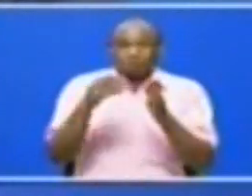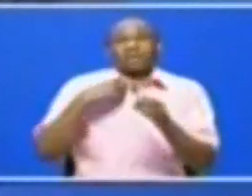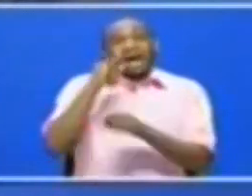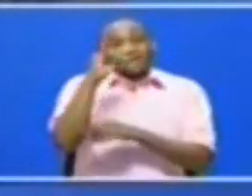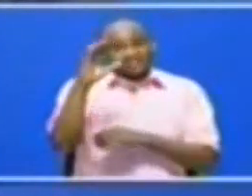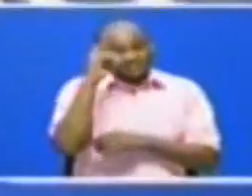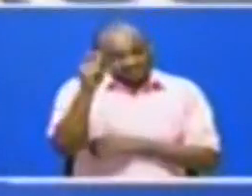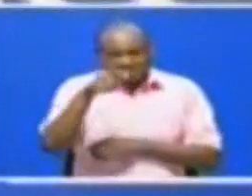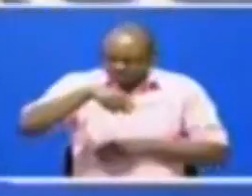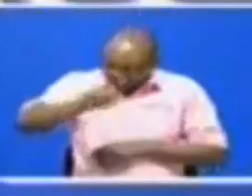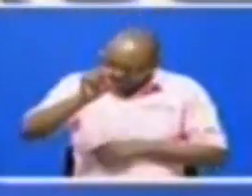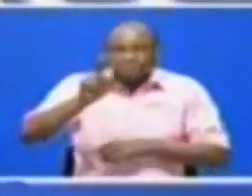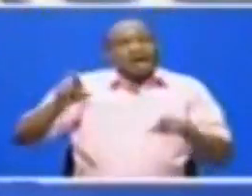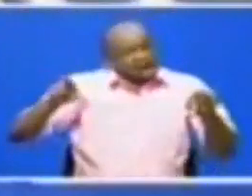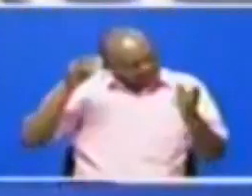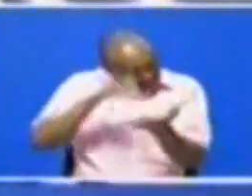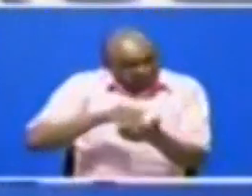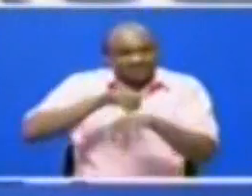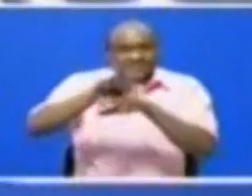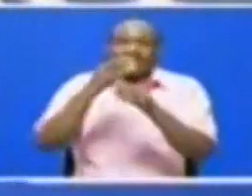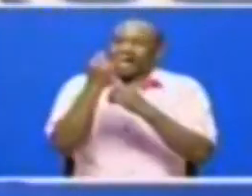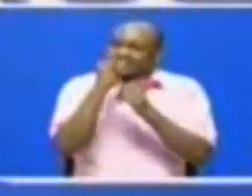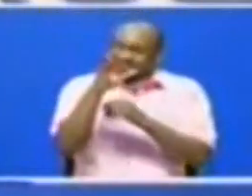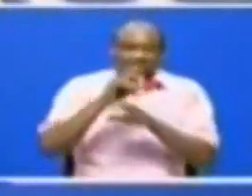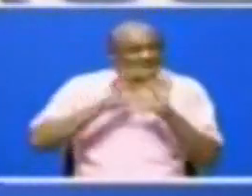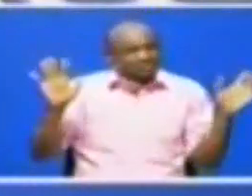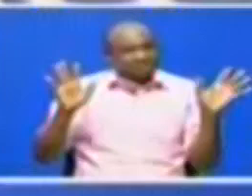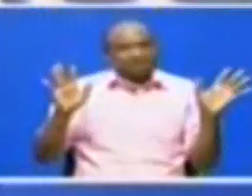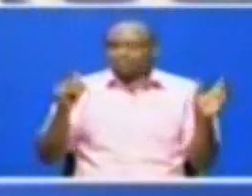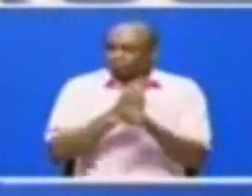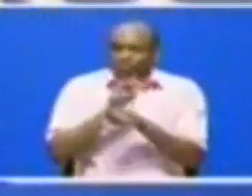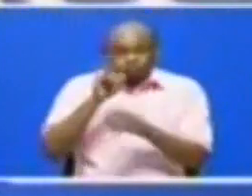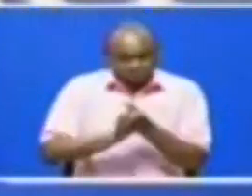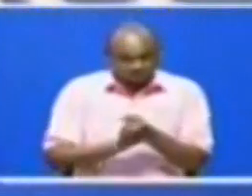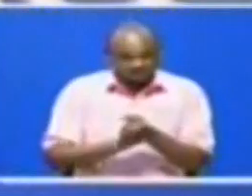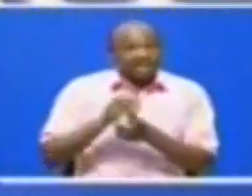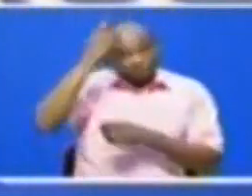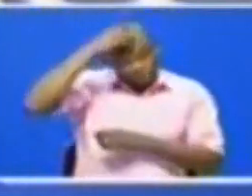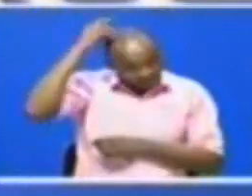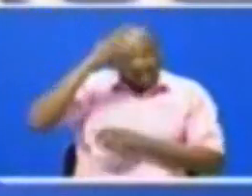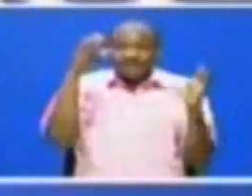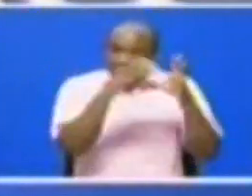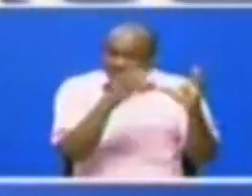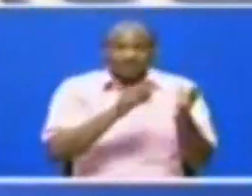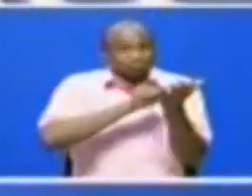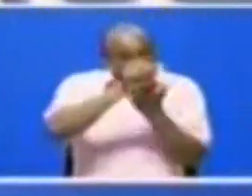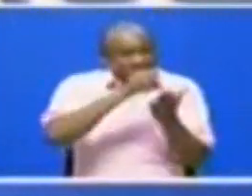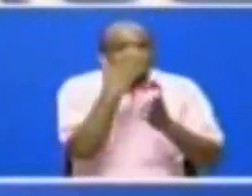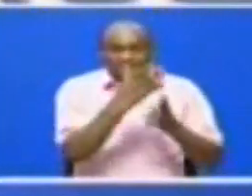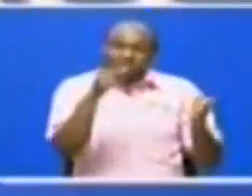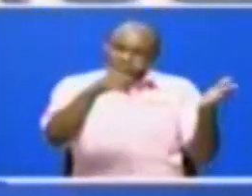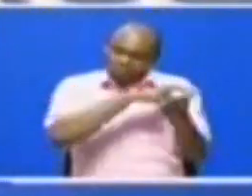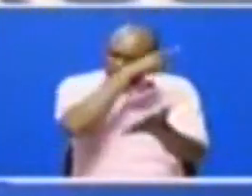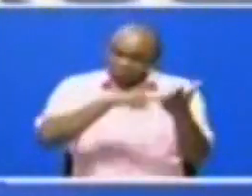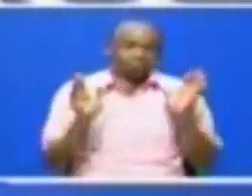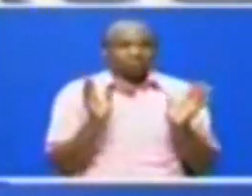allowed to oversight the transmission anymore. The system is compromised. Al Ghuraya cannot be allowed to print the ballot papers